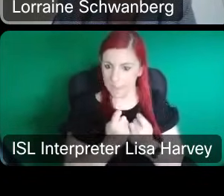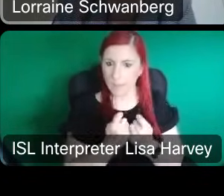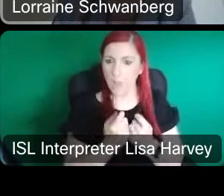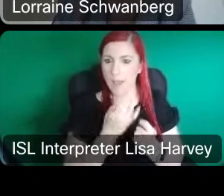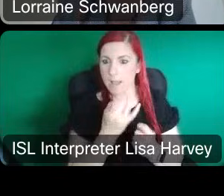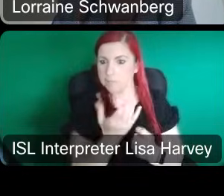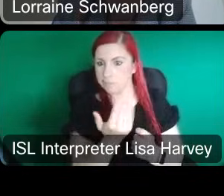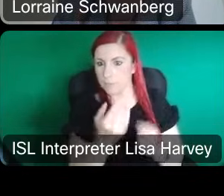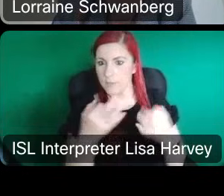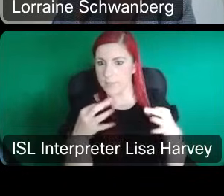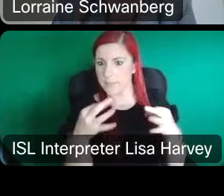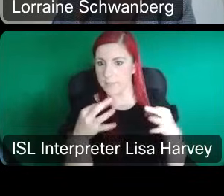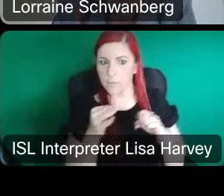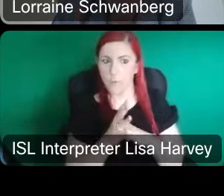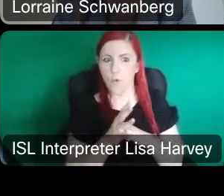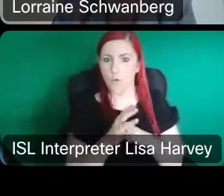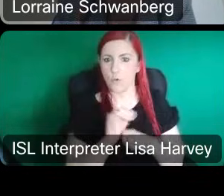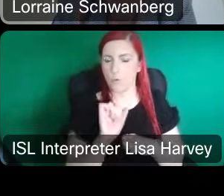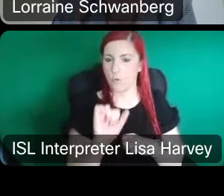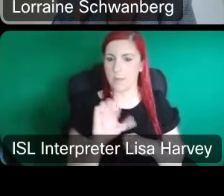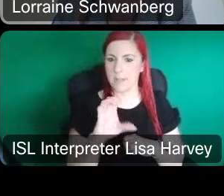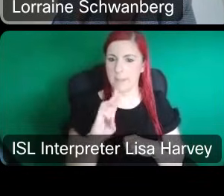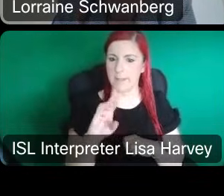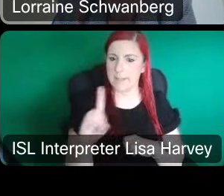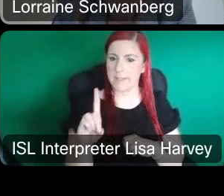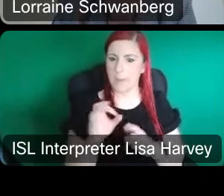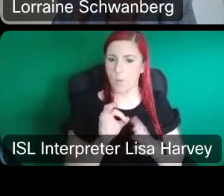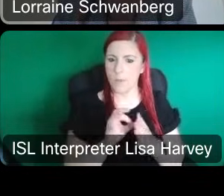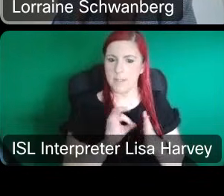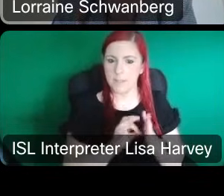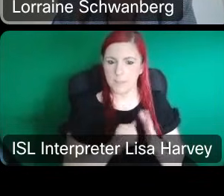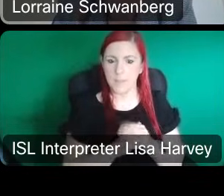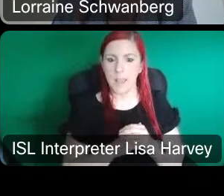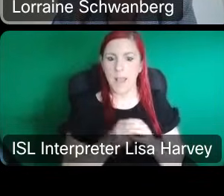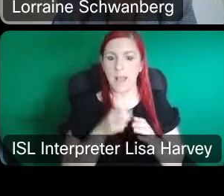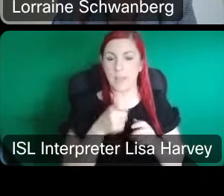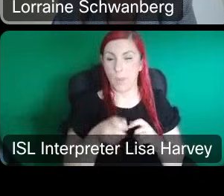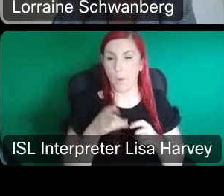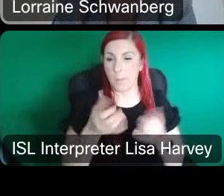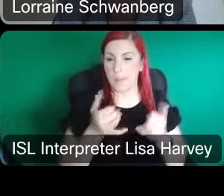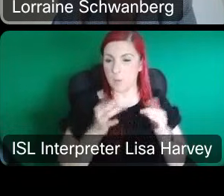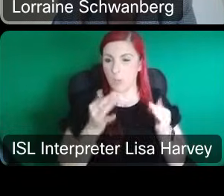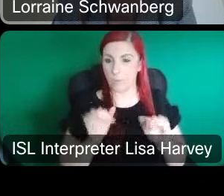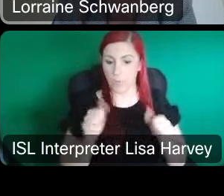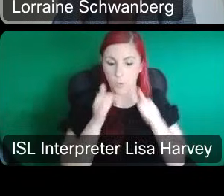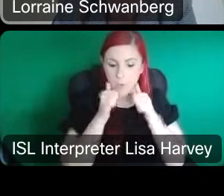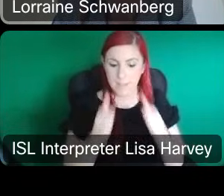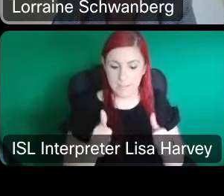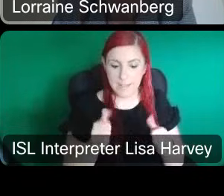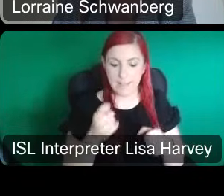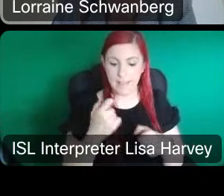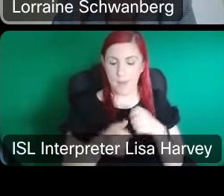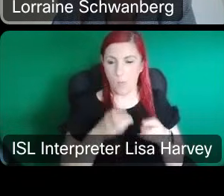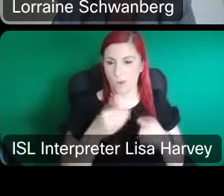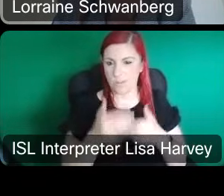opendisclosure.office@hse.ie and confirm your attendance, and we will send you a certificate so that you can claim those